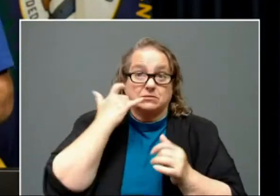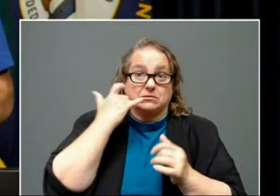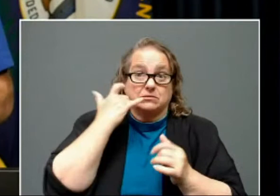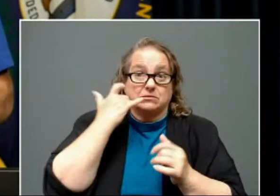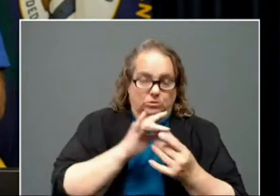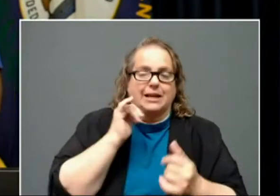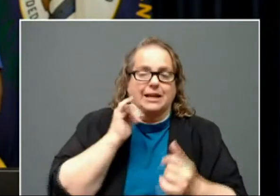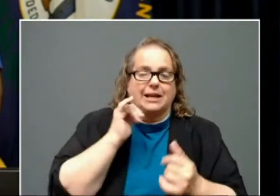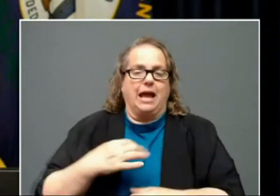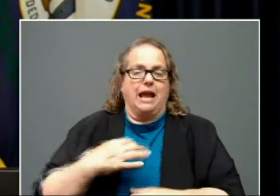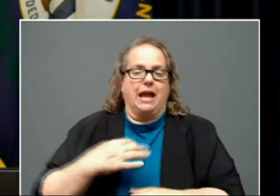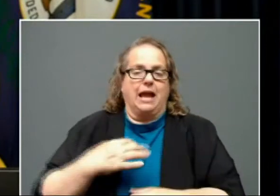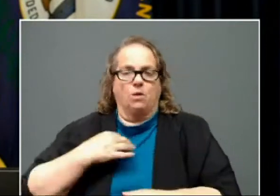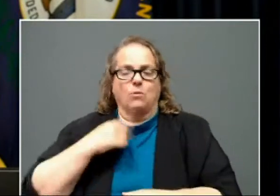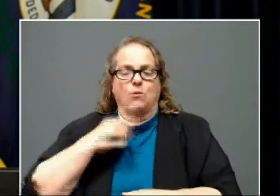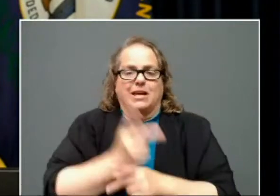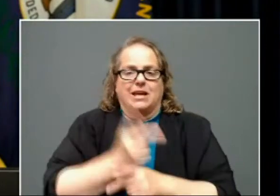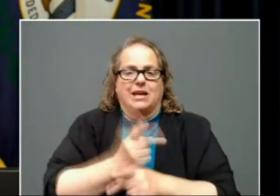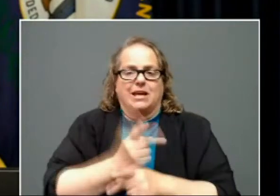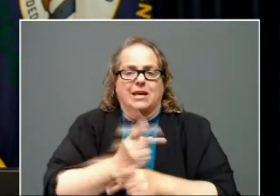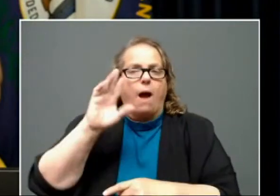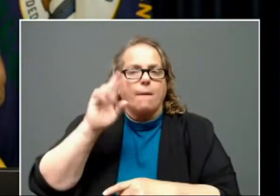progress.